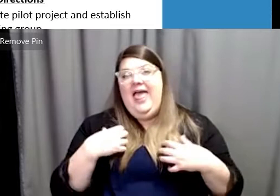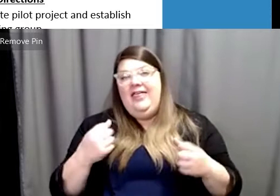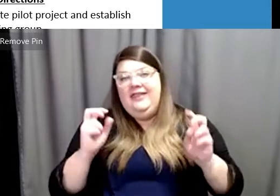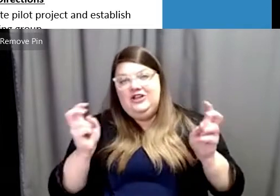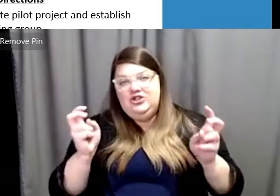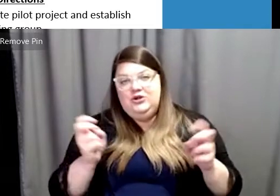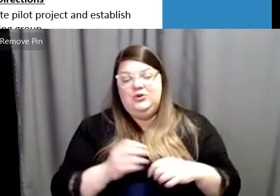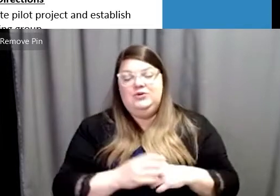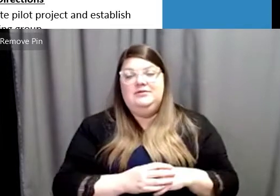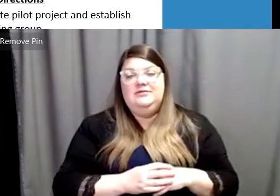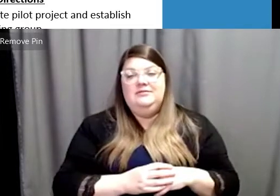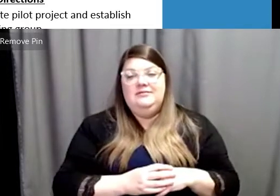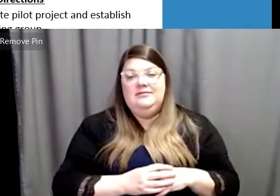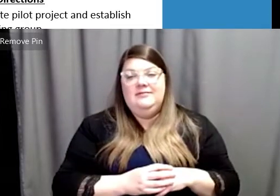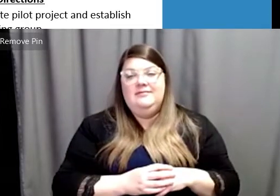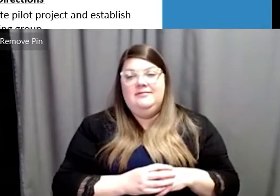because